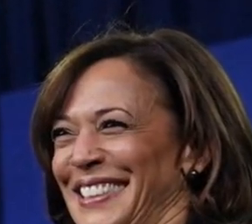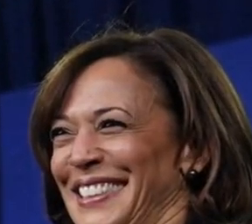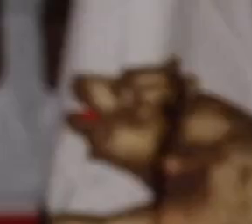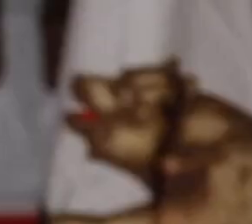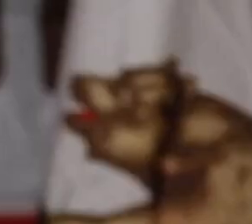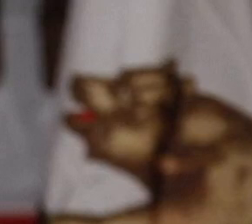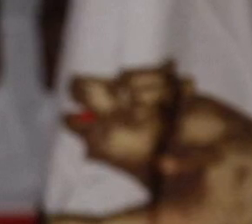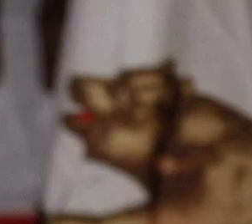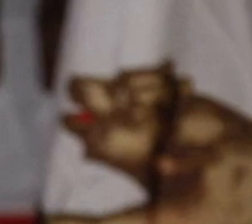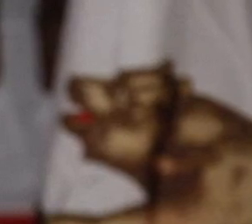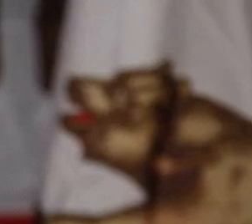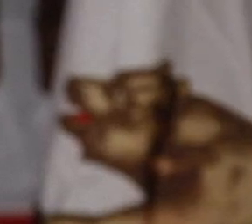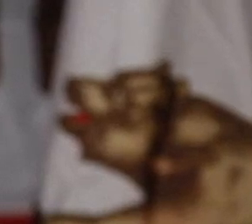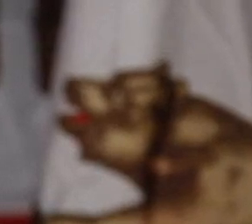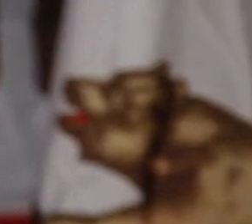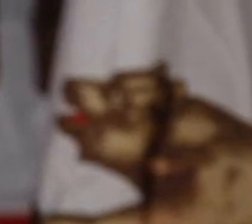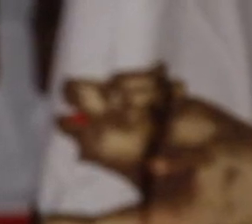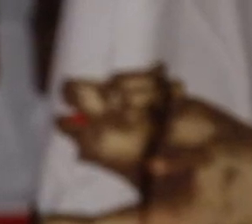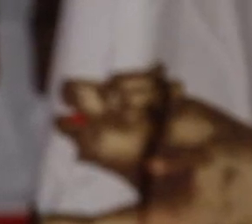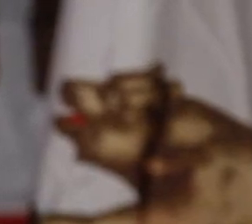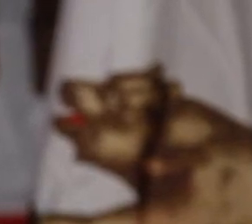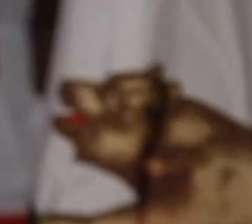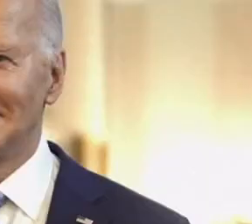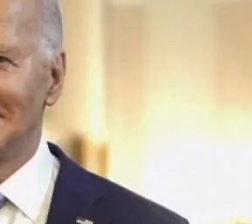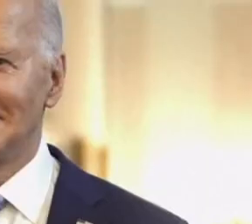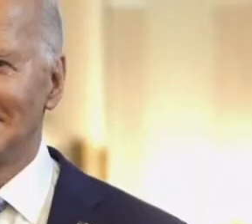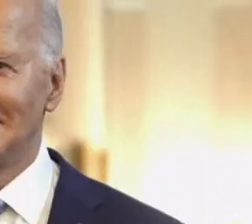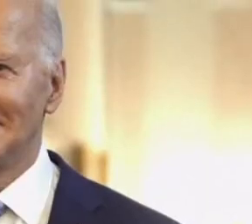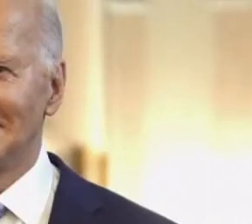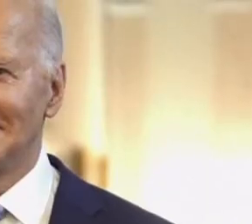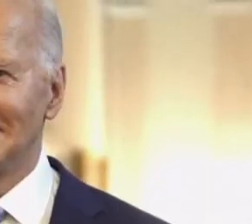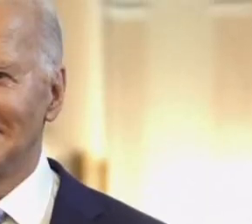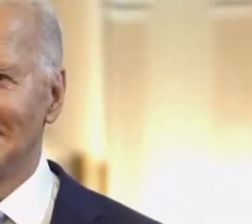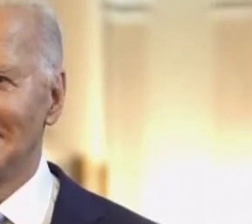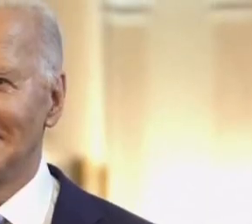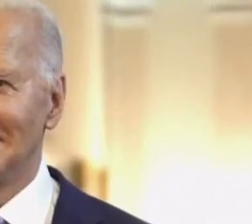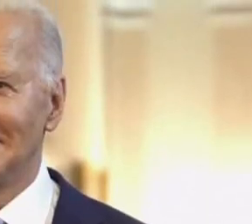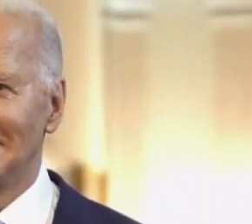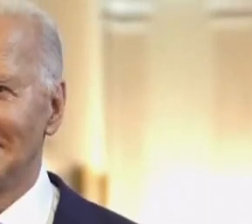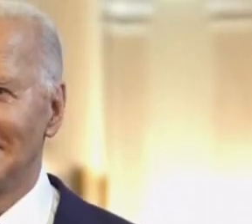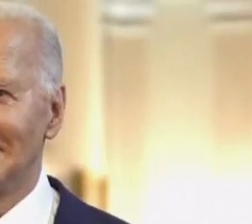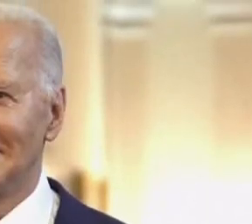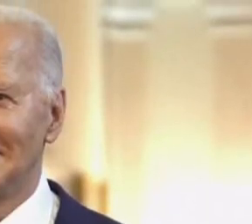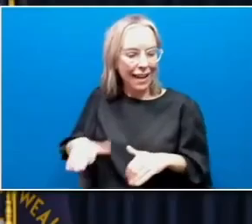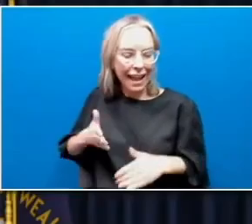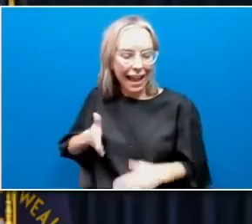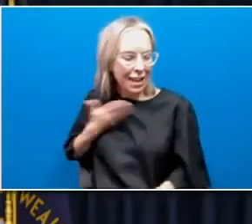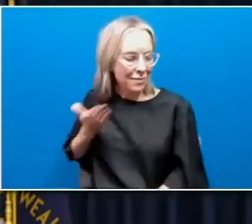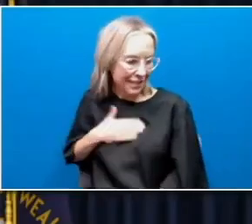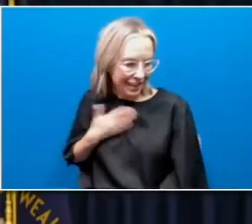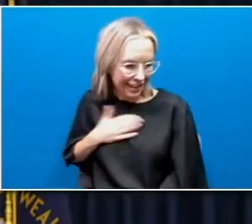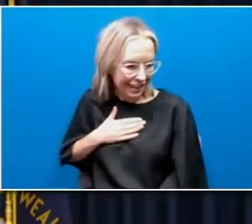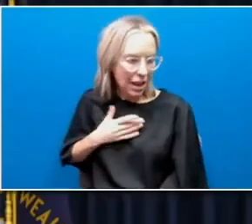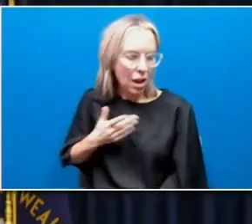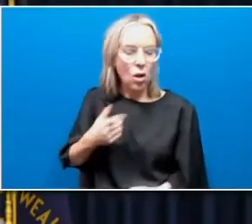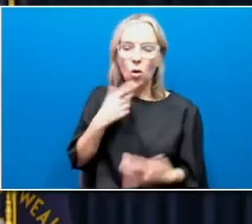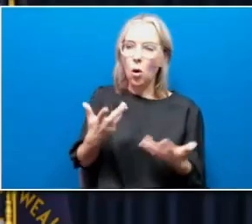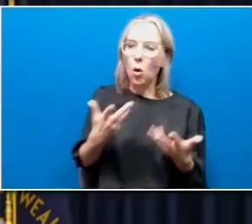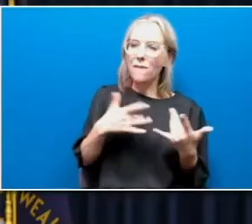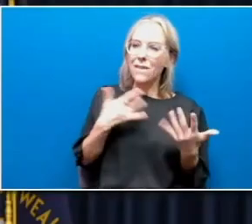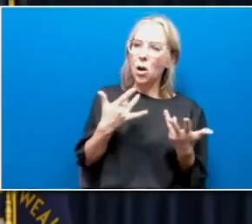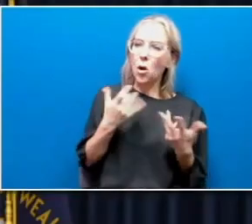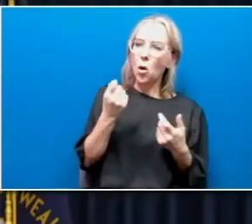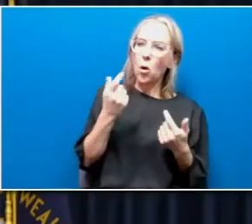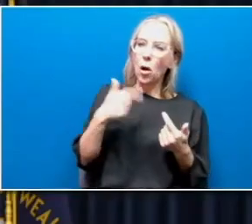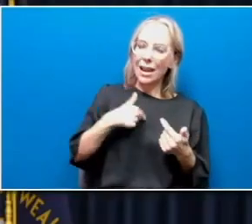Vice President Harris is the candidate that can help lead us past that. Beshear says he does plan to finish out his term as